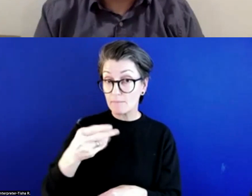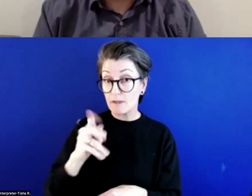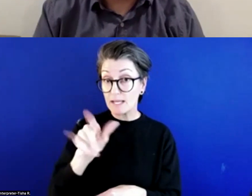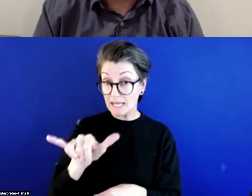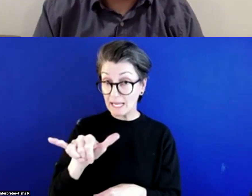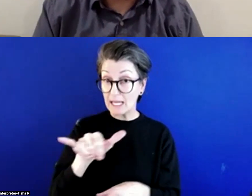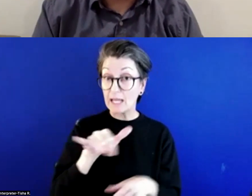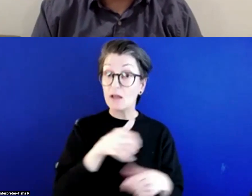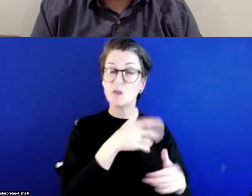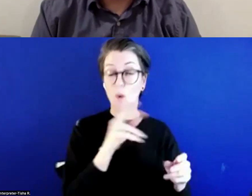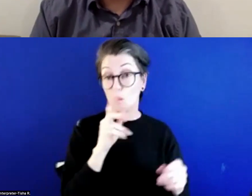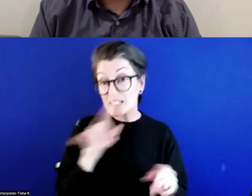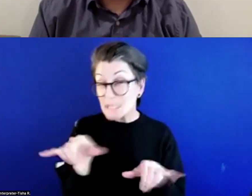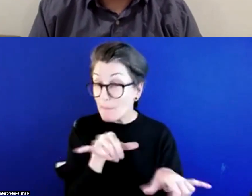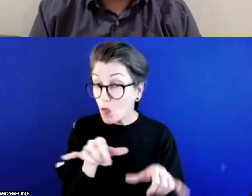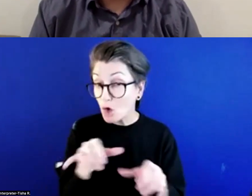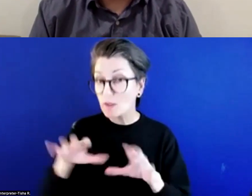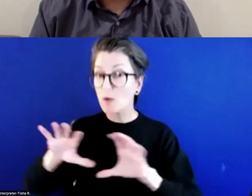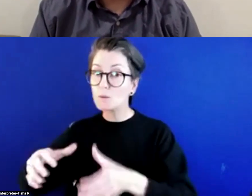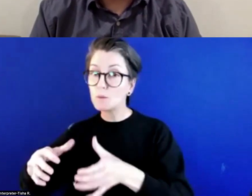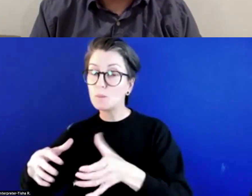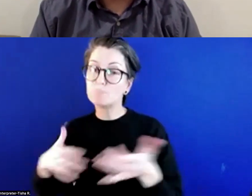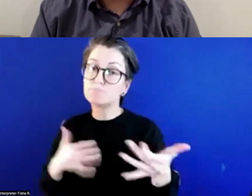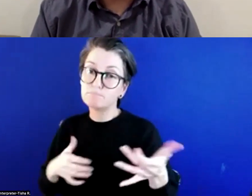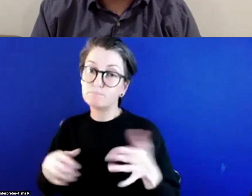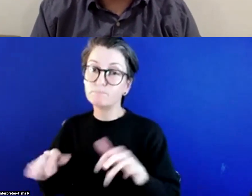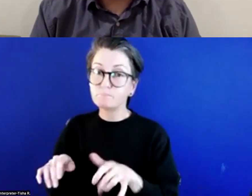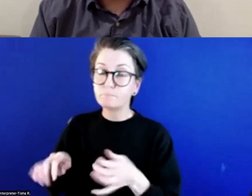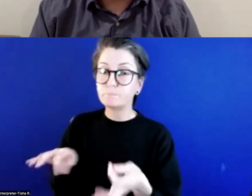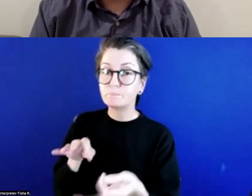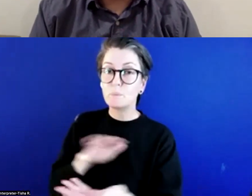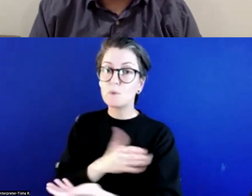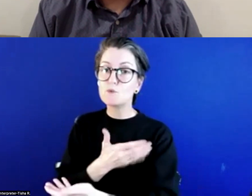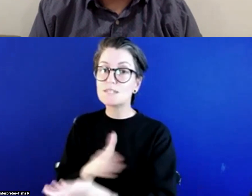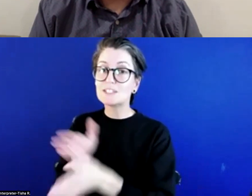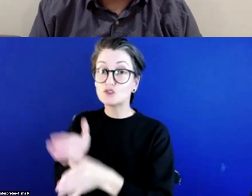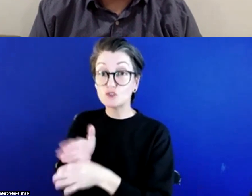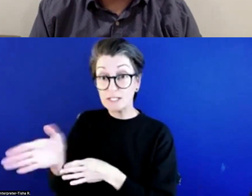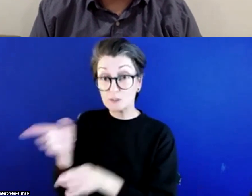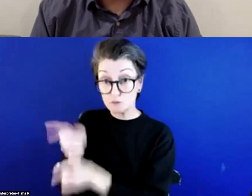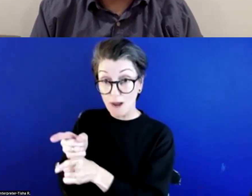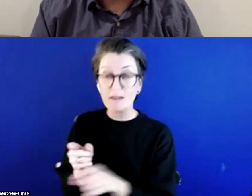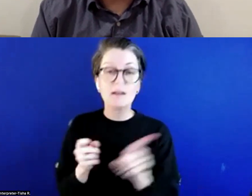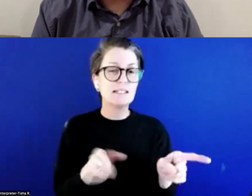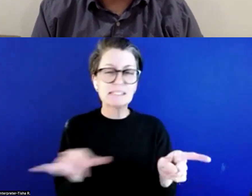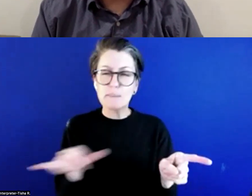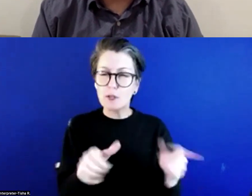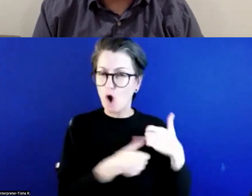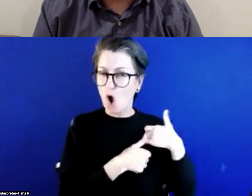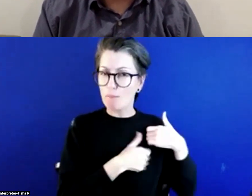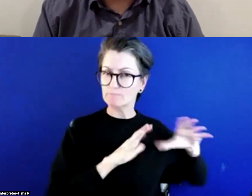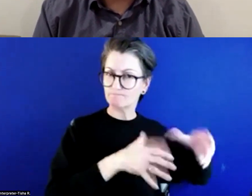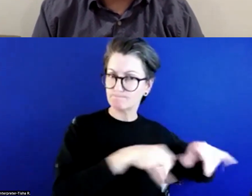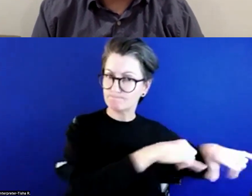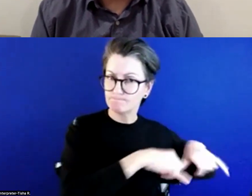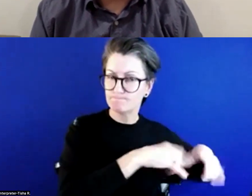the Army to outside the Army, which is great for you. But I worry about a lot of veterans that leave the service and don't have that community, because